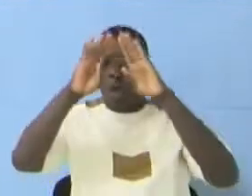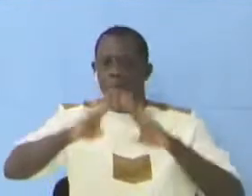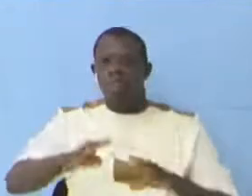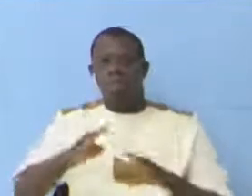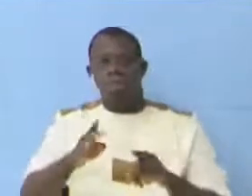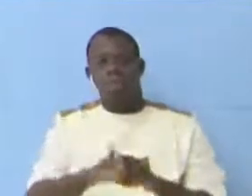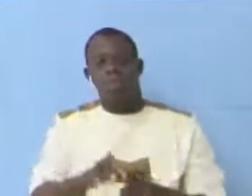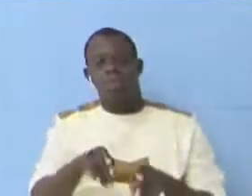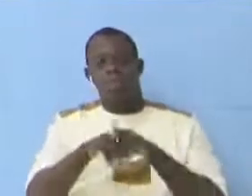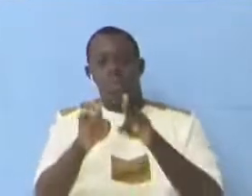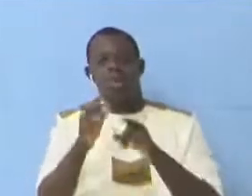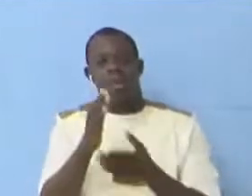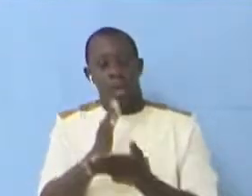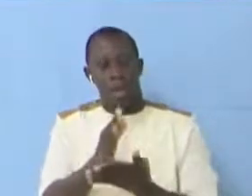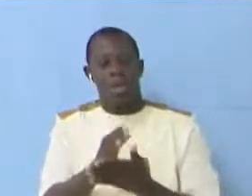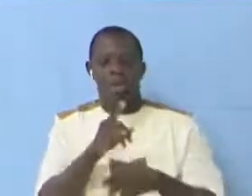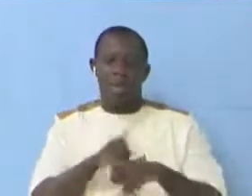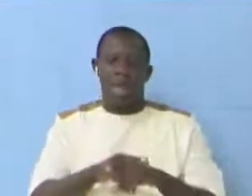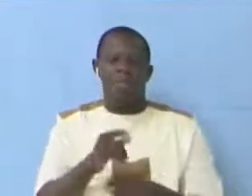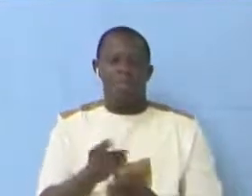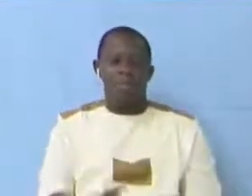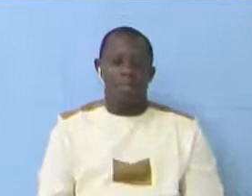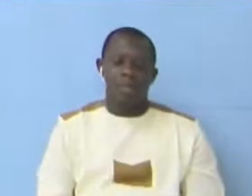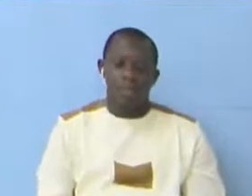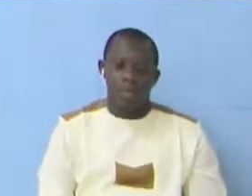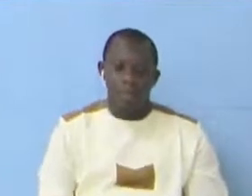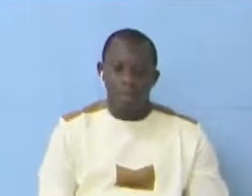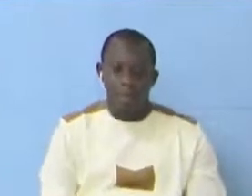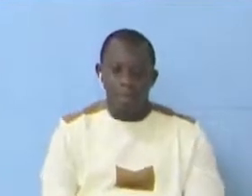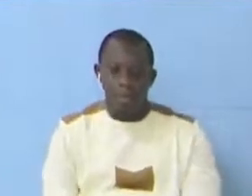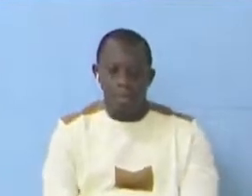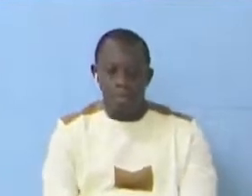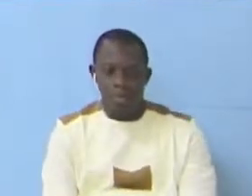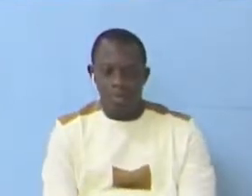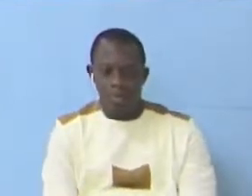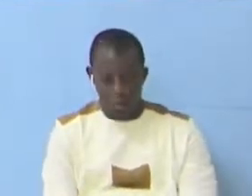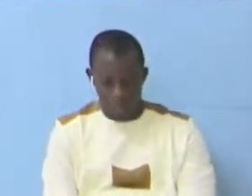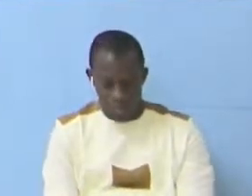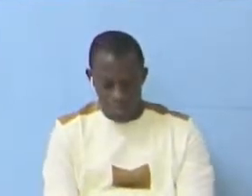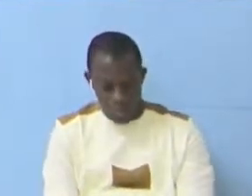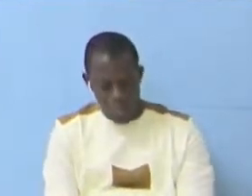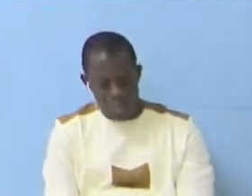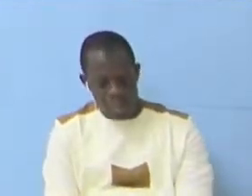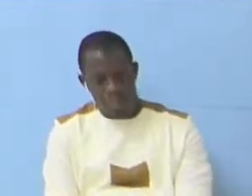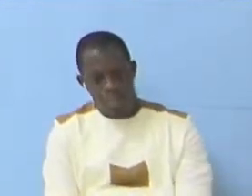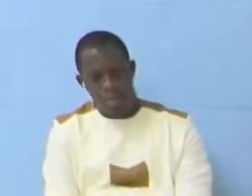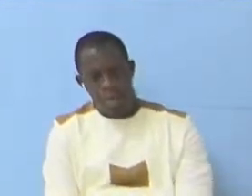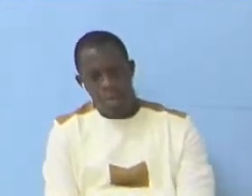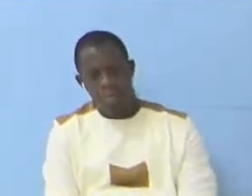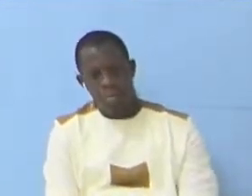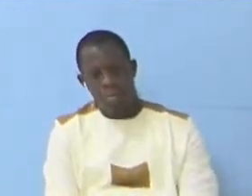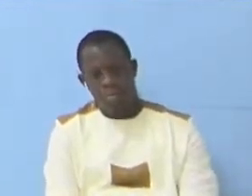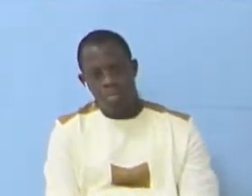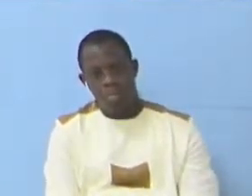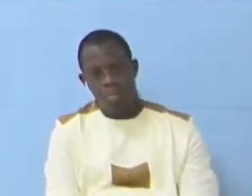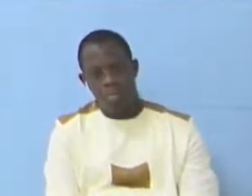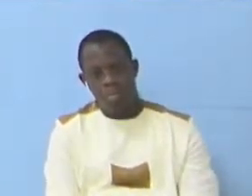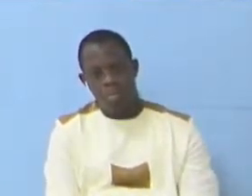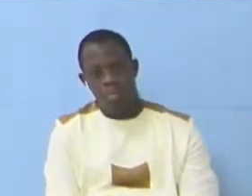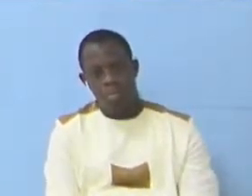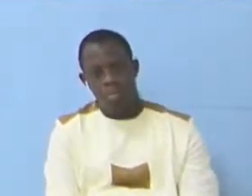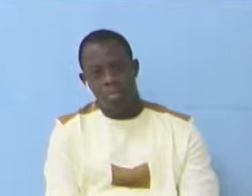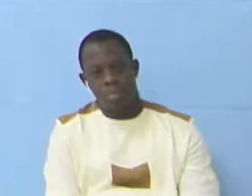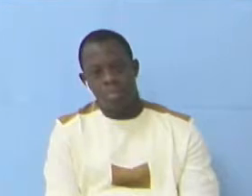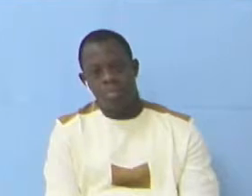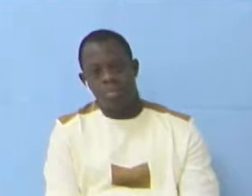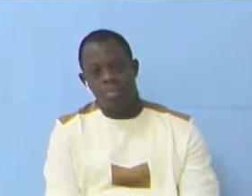mel ni daal fonkuñ woon sa yelleef ne da nga war a am lawyer bu la taxawal fonkuñ woon sa yelleef ne dañ la war a yóbbu ci kanami court bi ci jamono ji nga xam ne fa